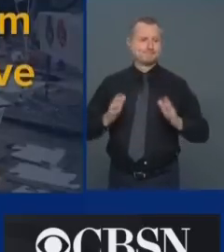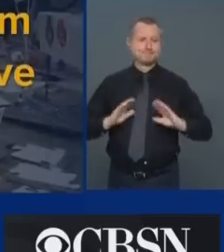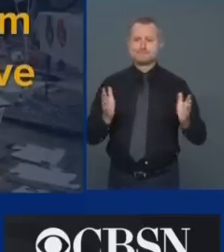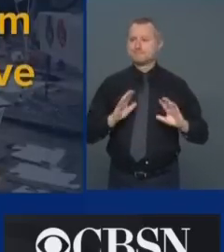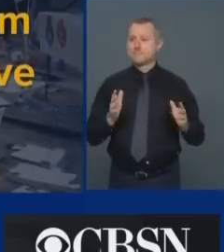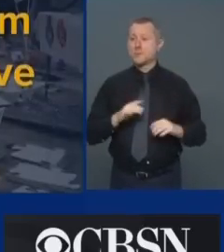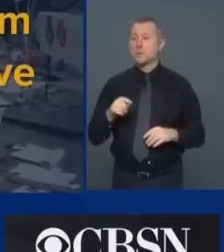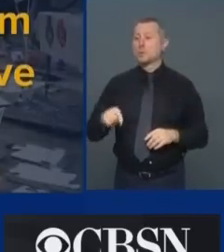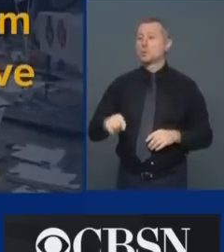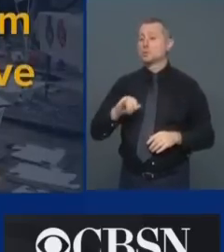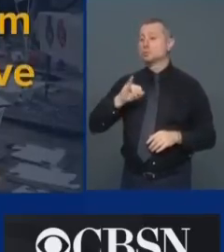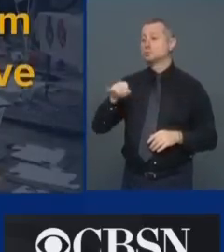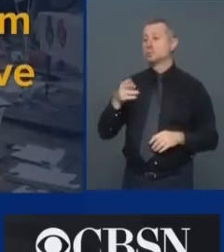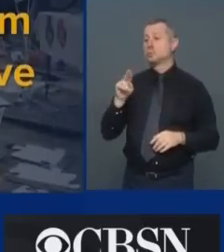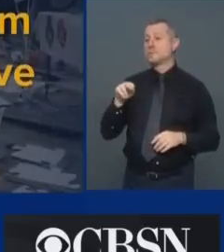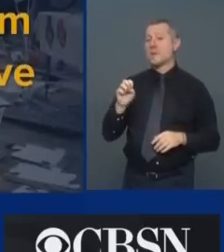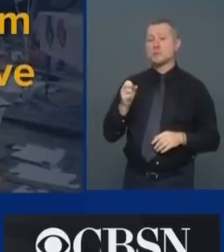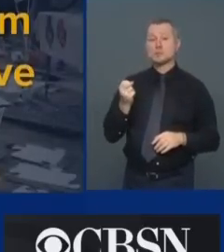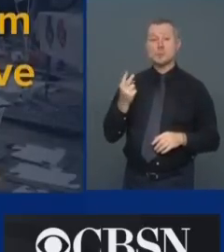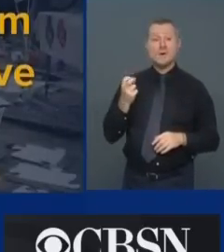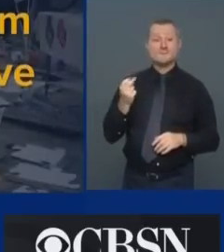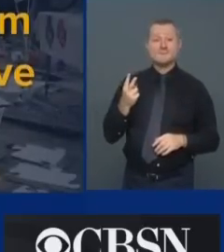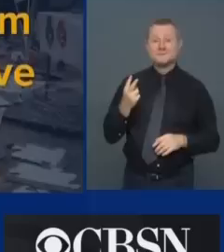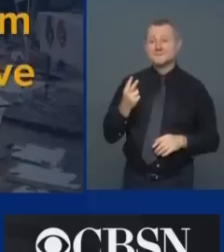June 12th, I announced an executive order